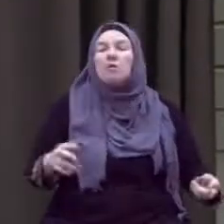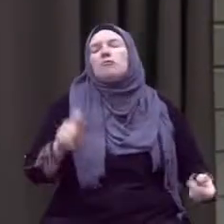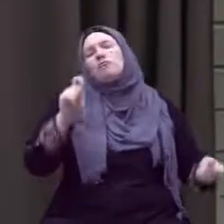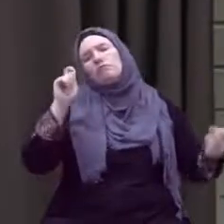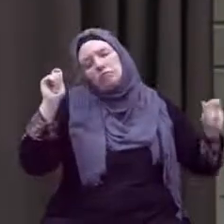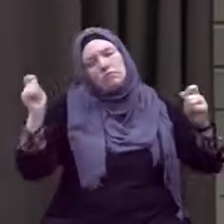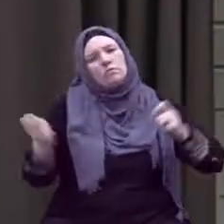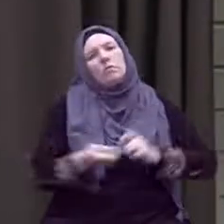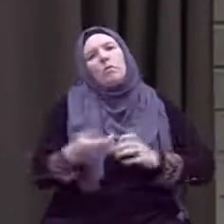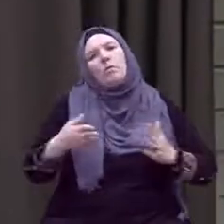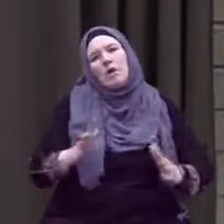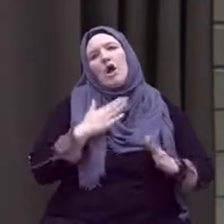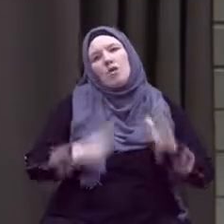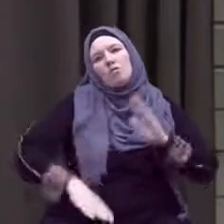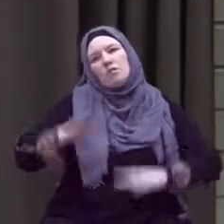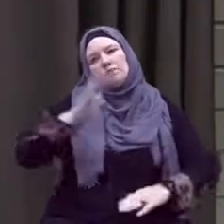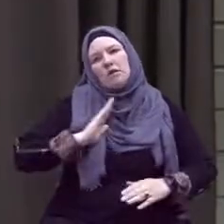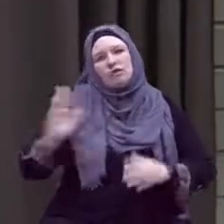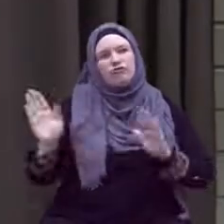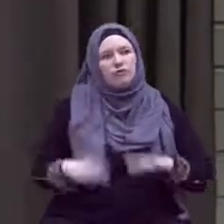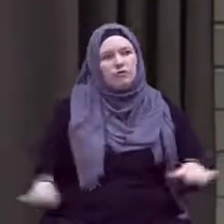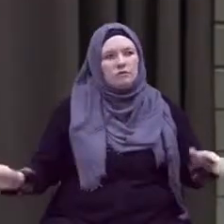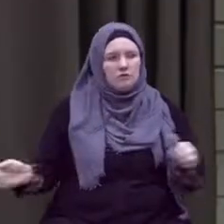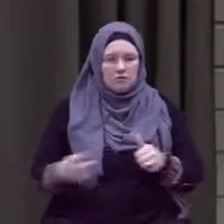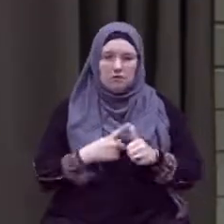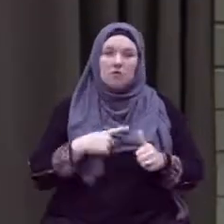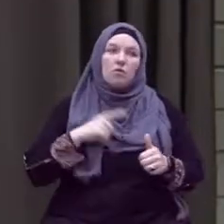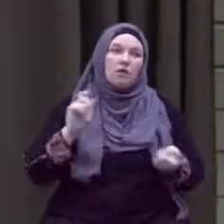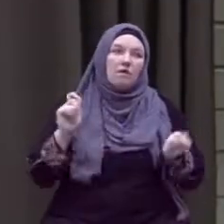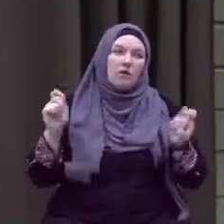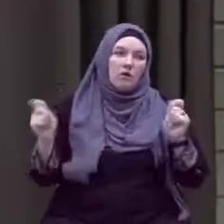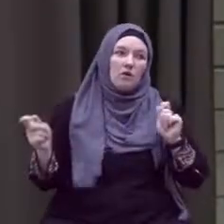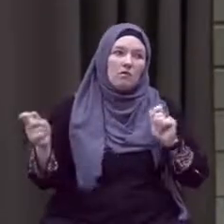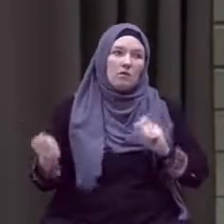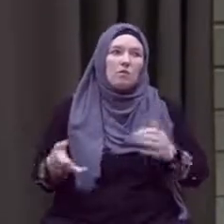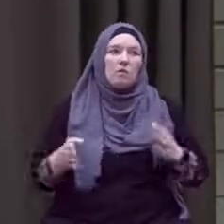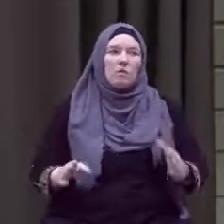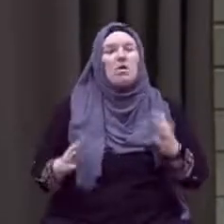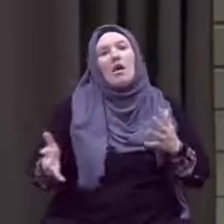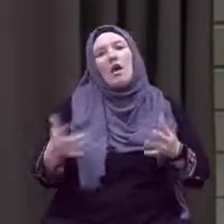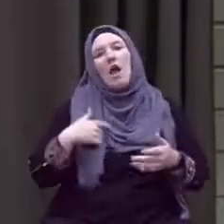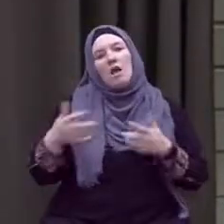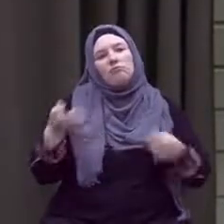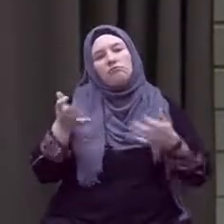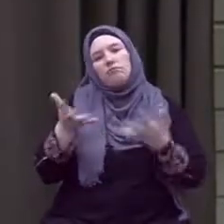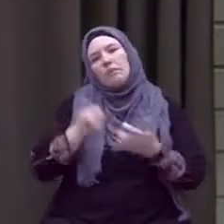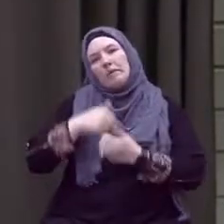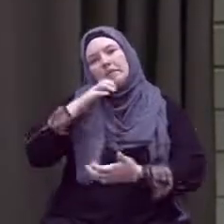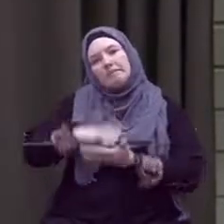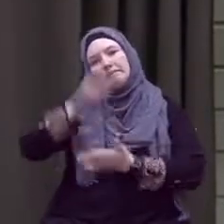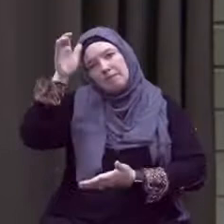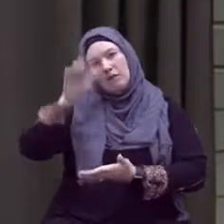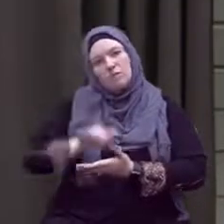reforming the way I raise my children, reforming the way I treat my spouse,